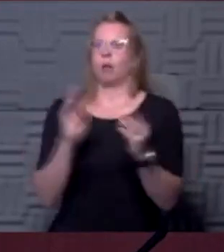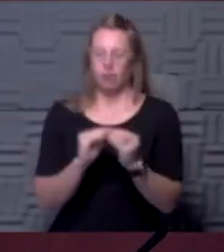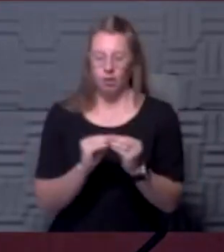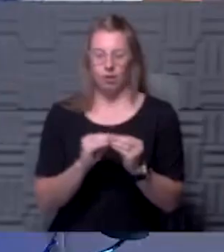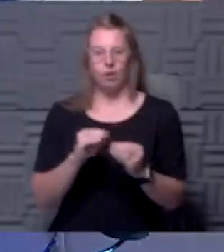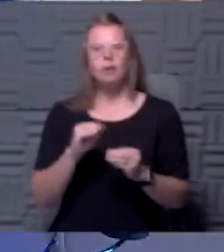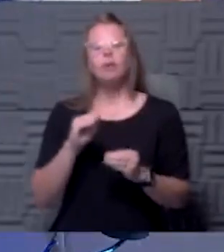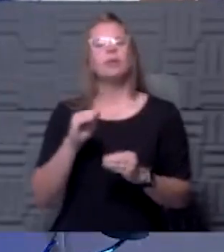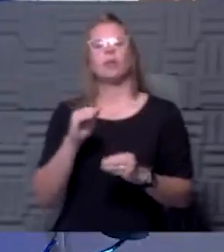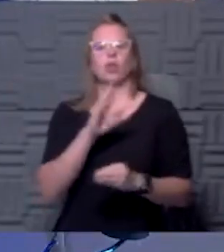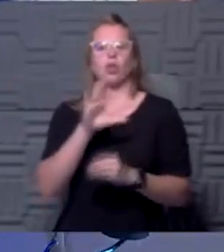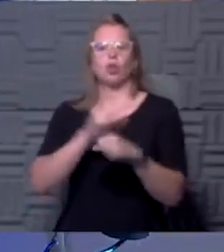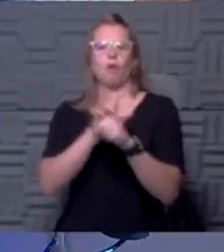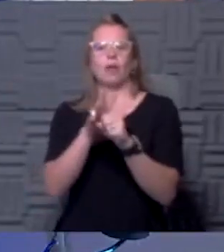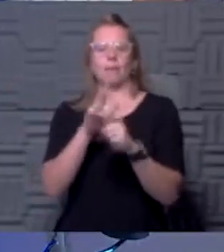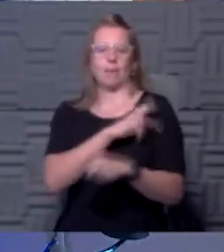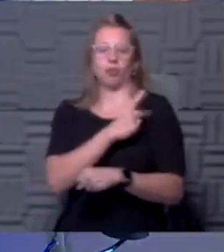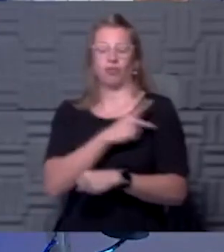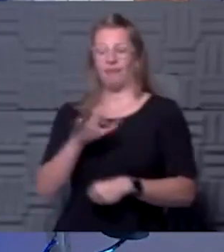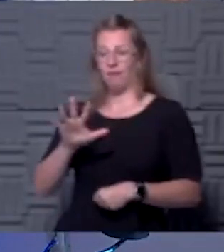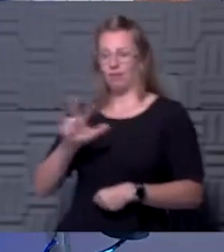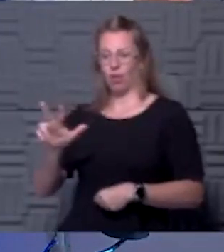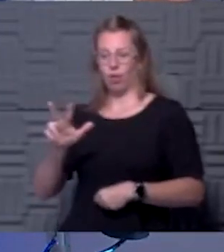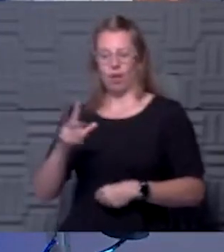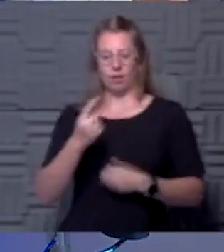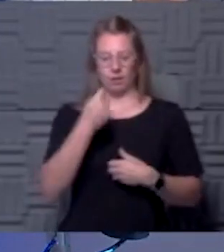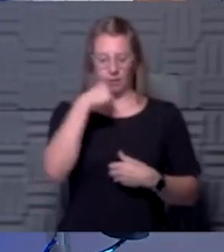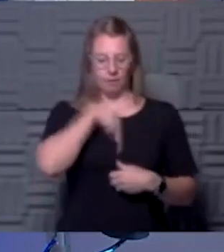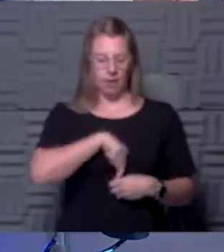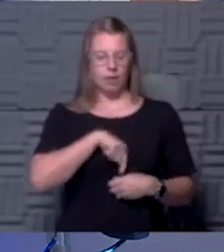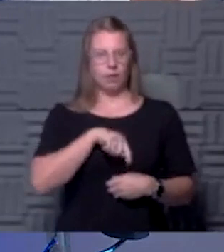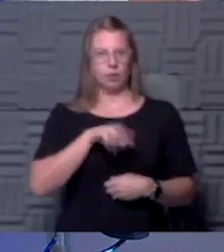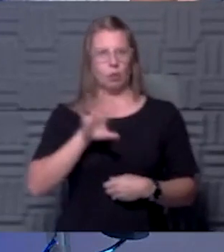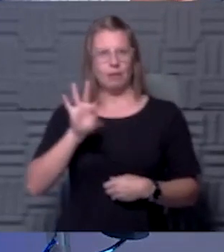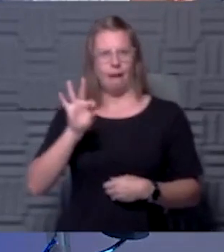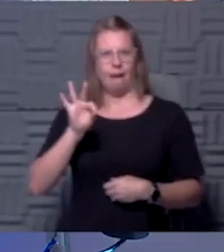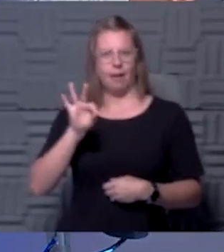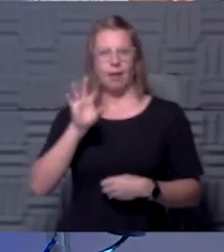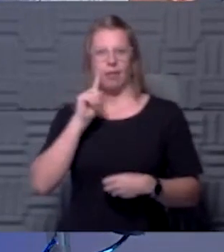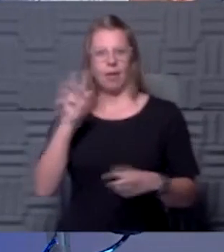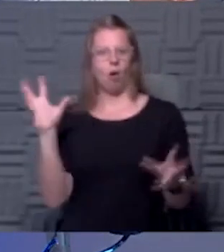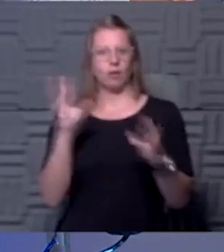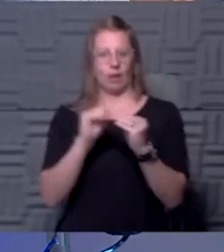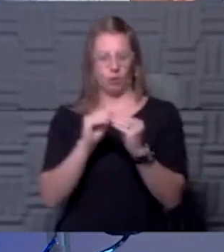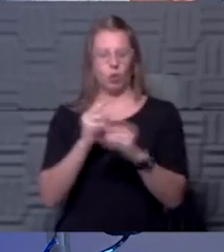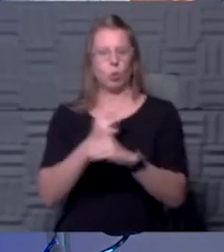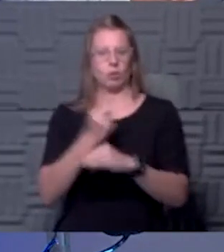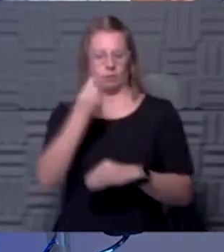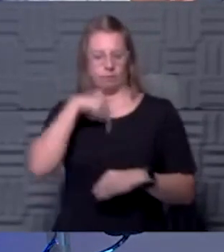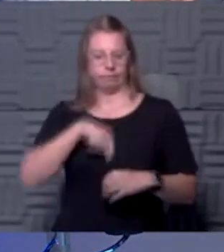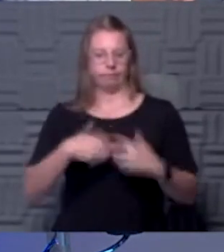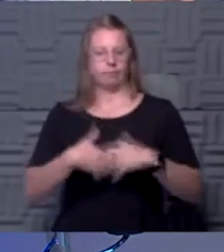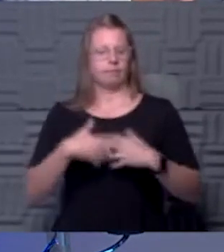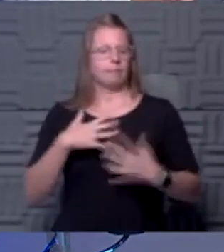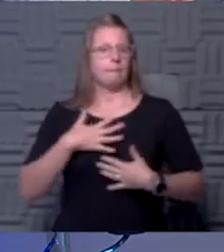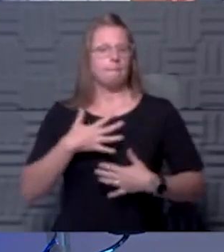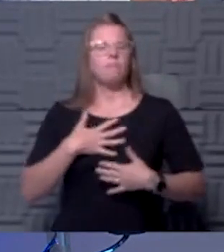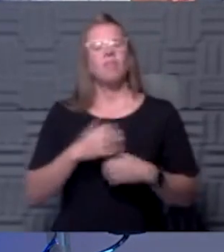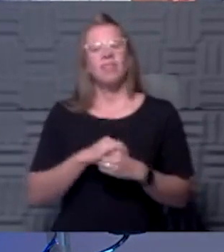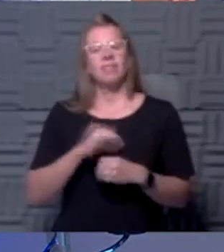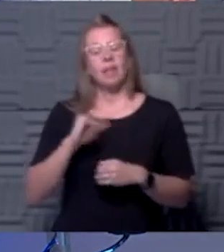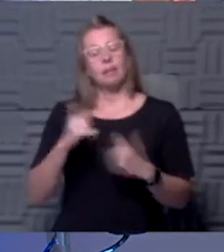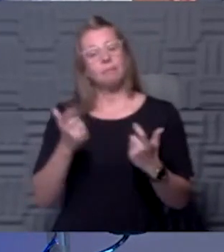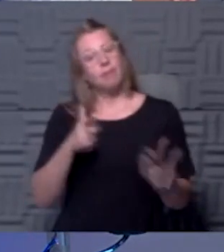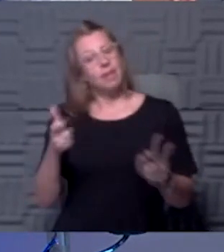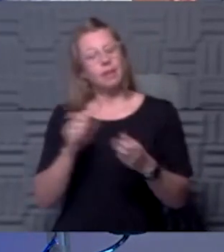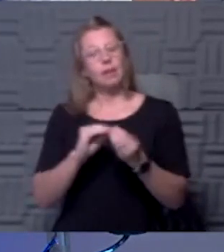is 53, and total ventilator with COVID is 6 plus 3, so it'd be 9. So, you know, it's a bigger number, and that's been true all